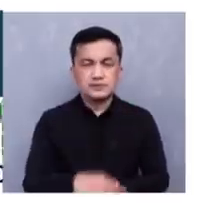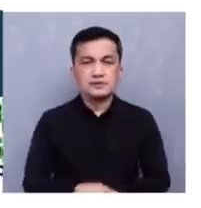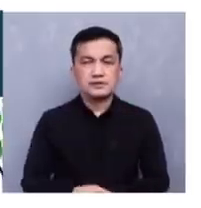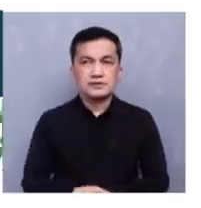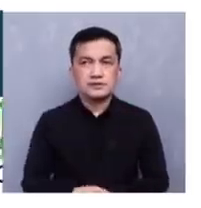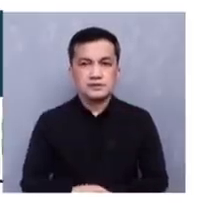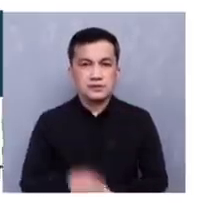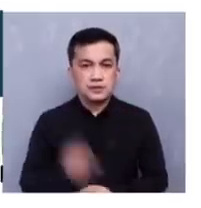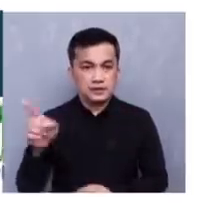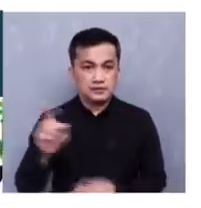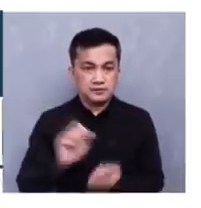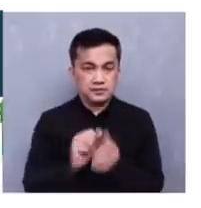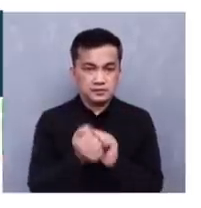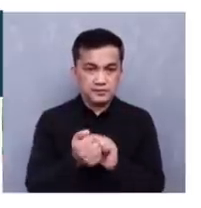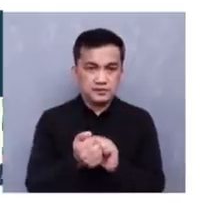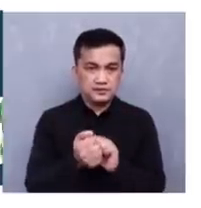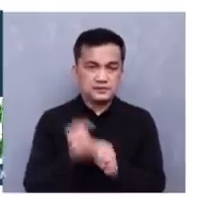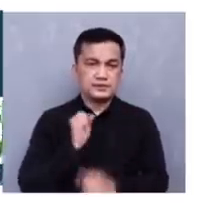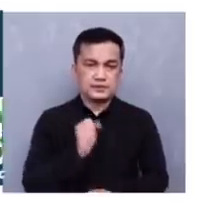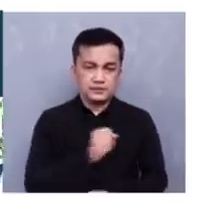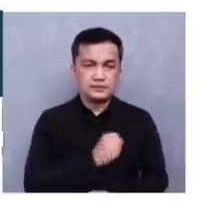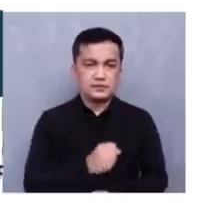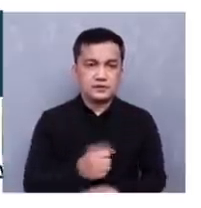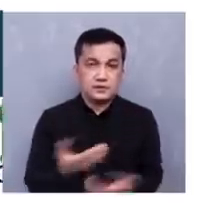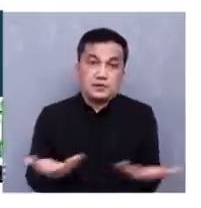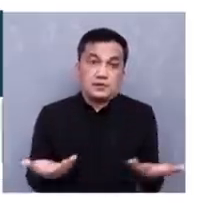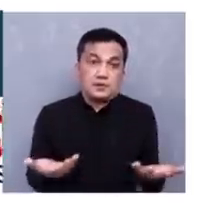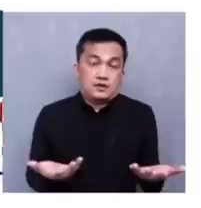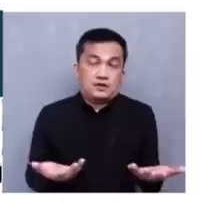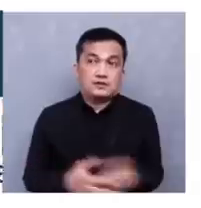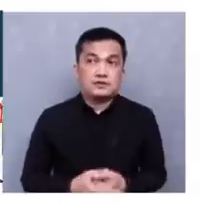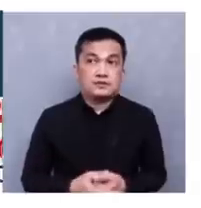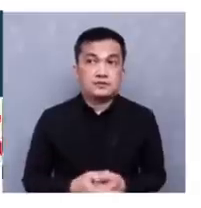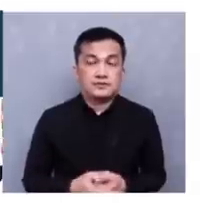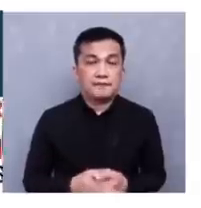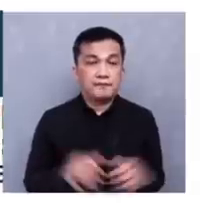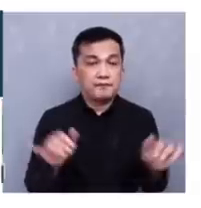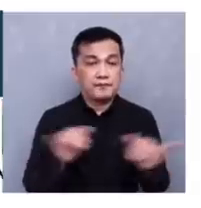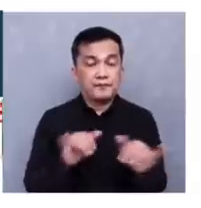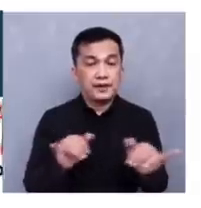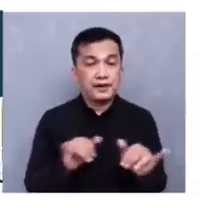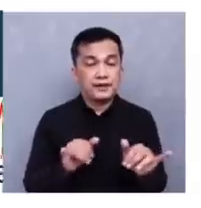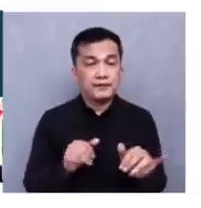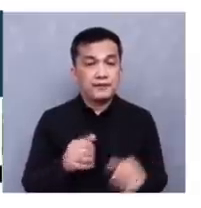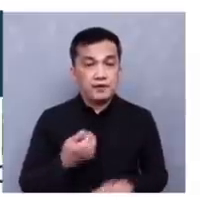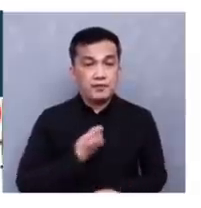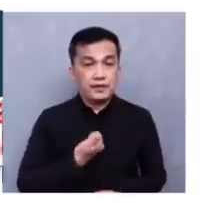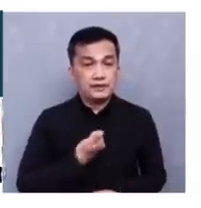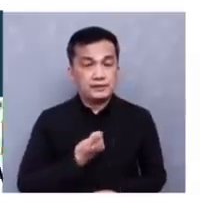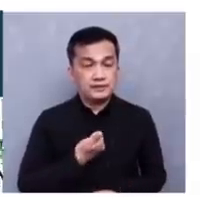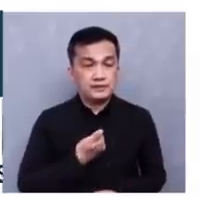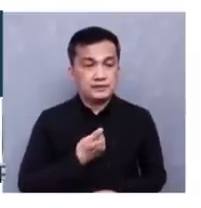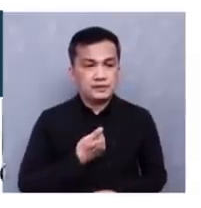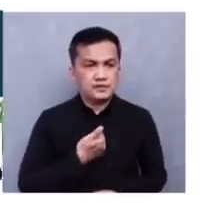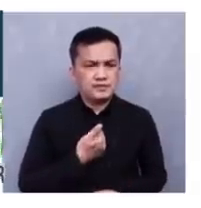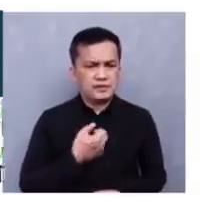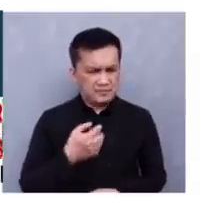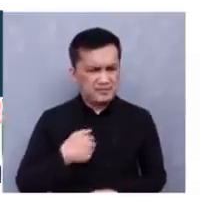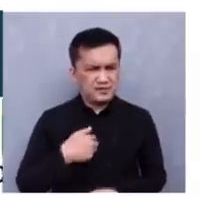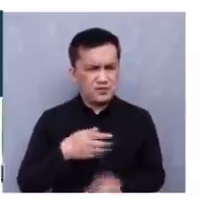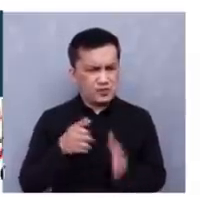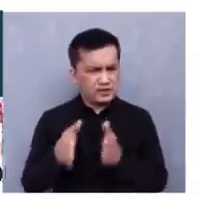becomes the he becomes a senator. No, that's parang, for my side, yan ang Yan ang intindi ko.